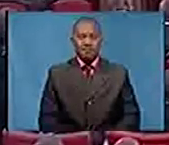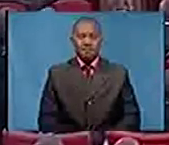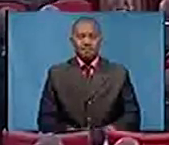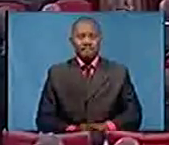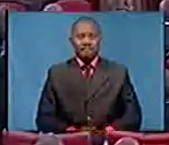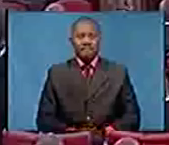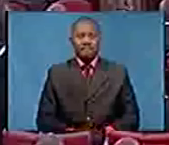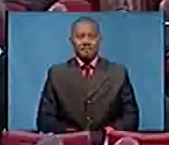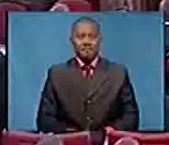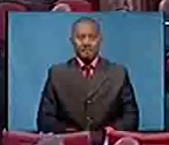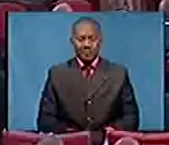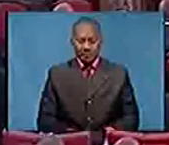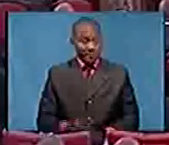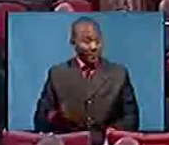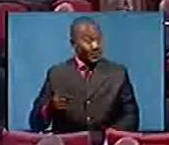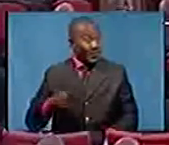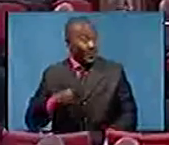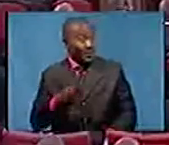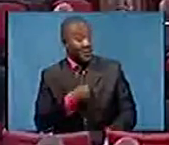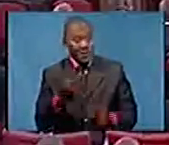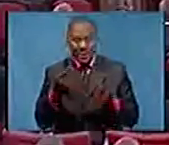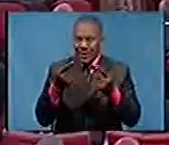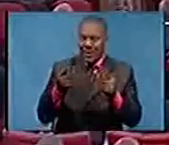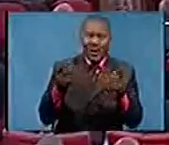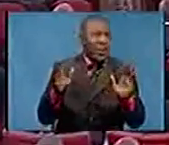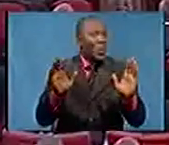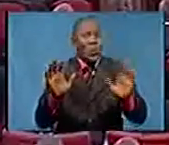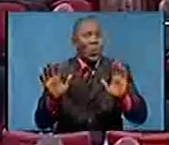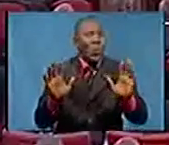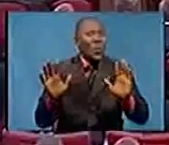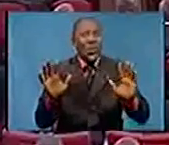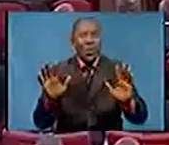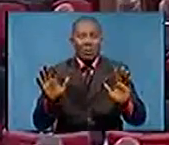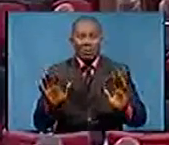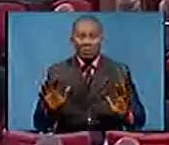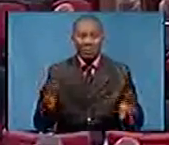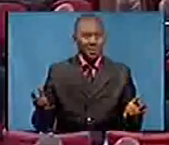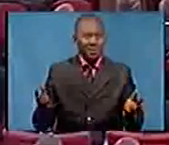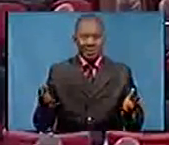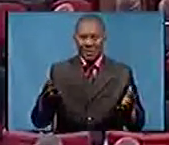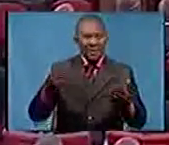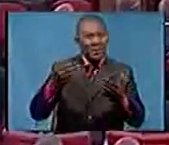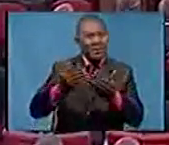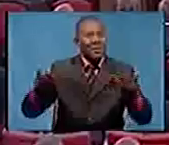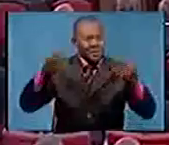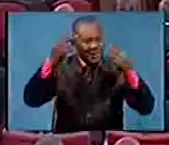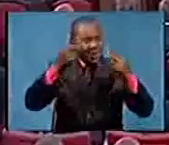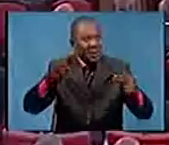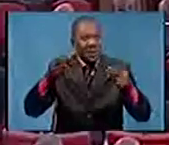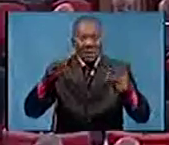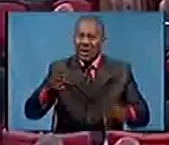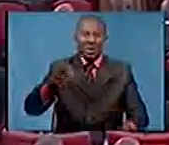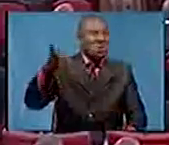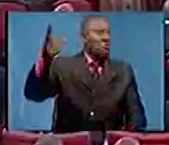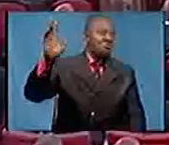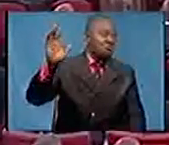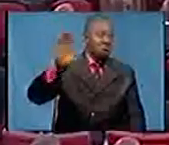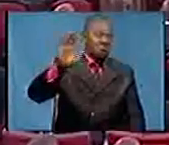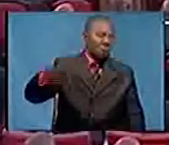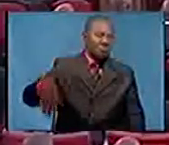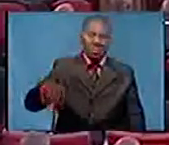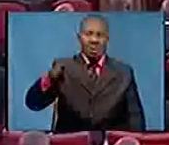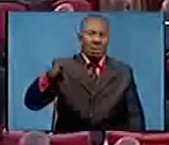We try to take this, don't mind things, and things are worsening. That is the trouble. Oh, don't mind, you see, the man has